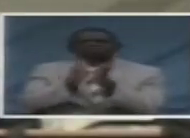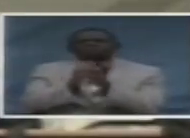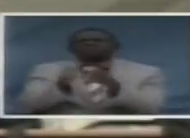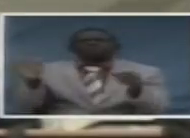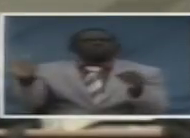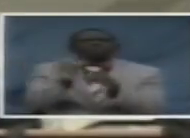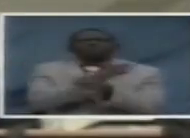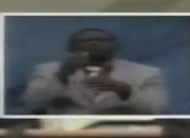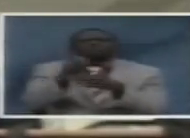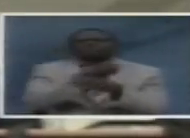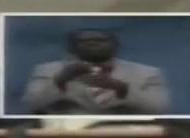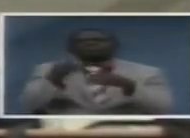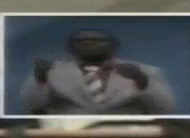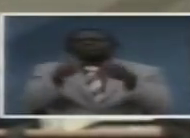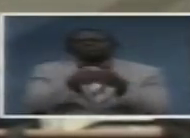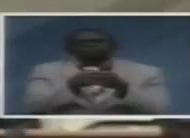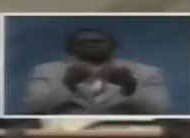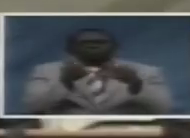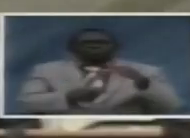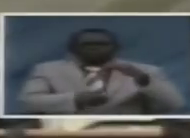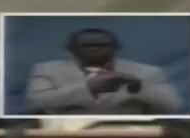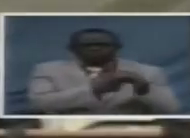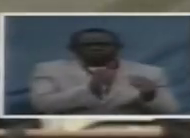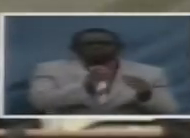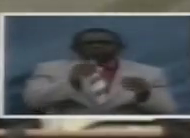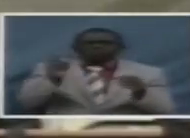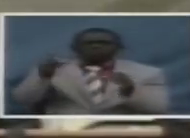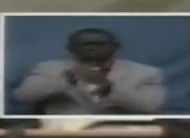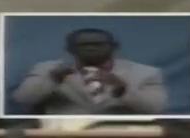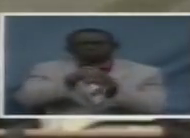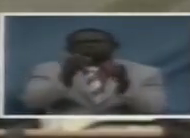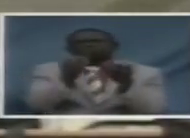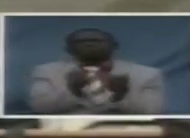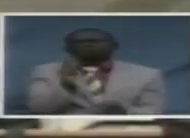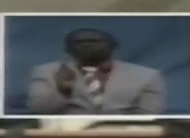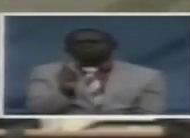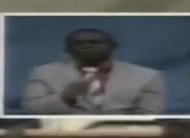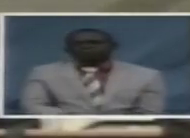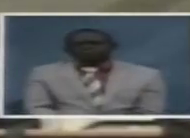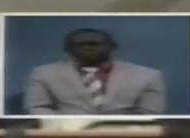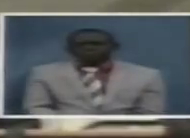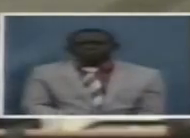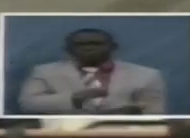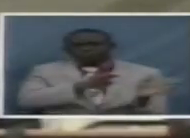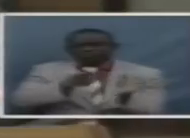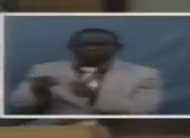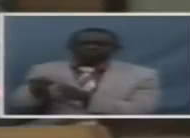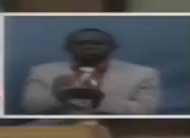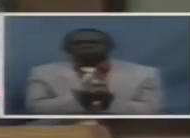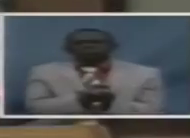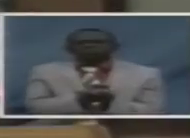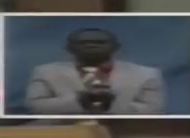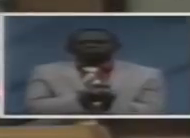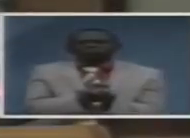bank with private sector participation. Mr. Speaker, fiscal performance.